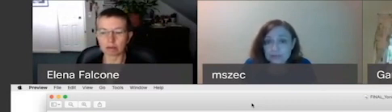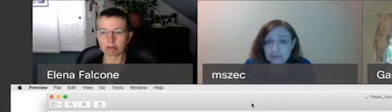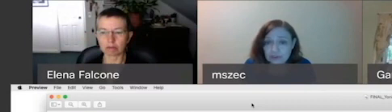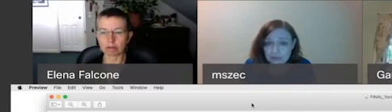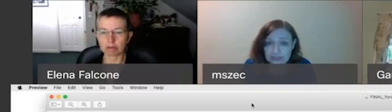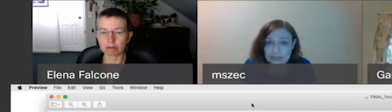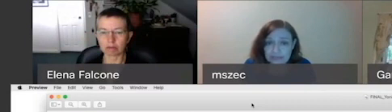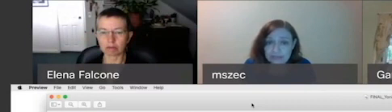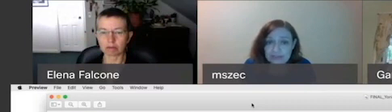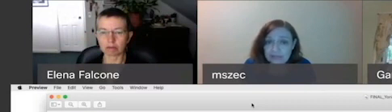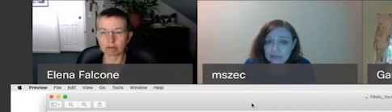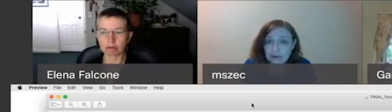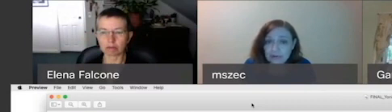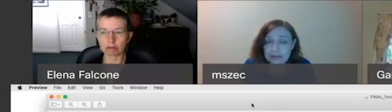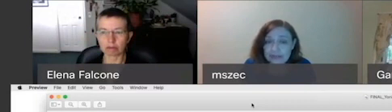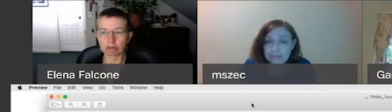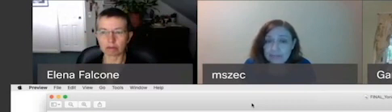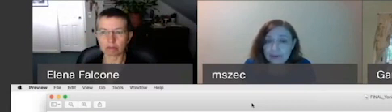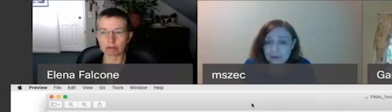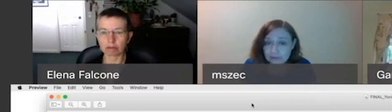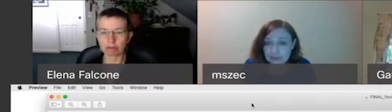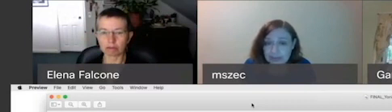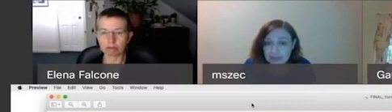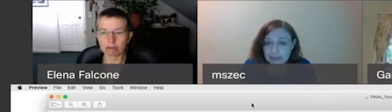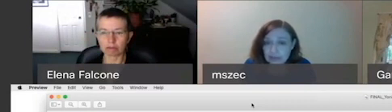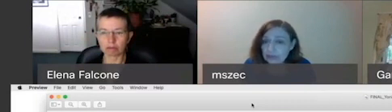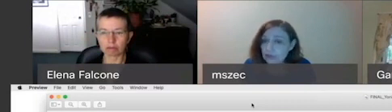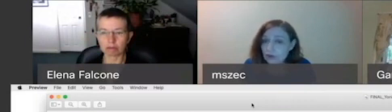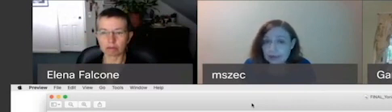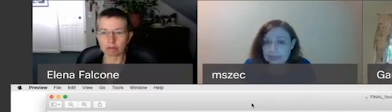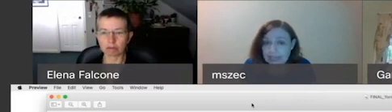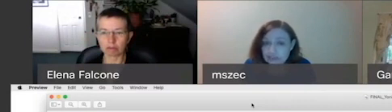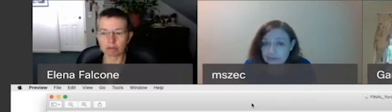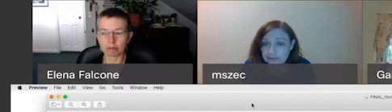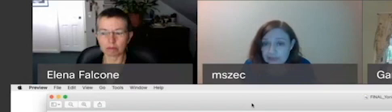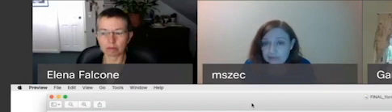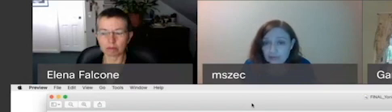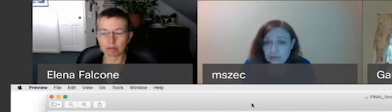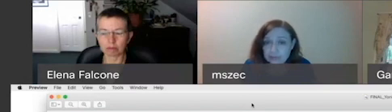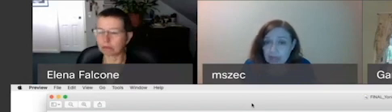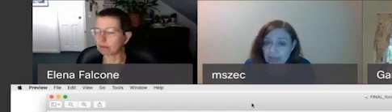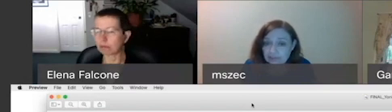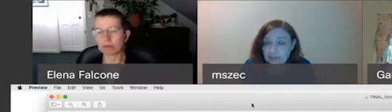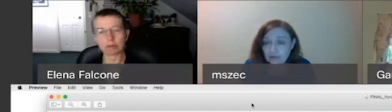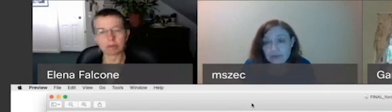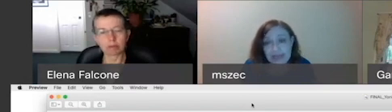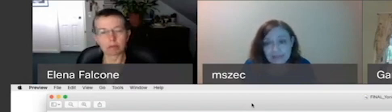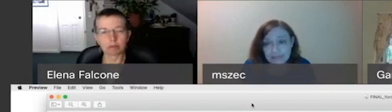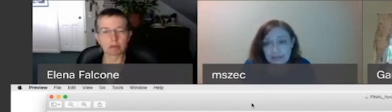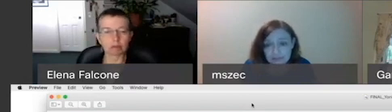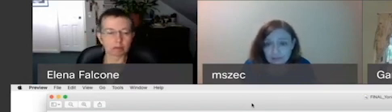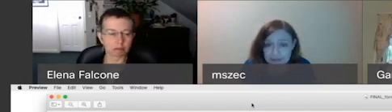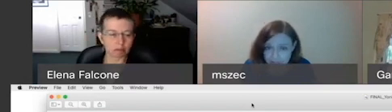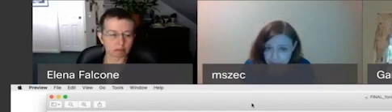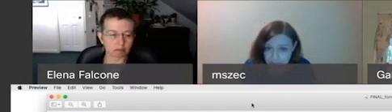but 1 month's security and the fees for a credit and background check. No application fees or deposit or